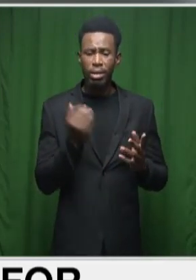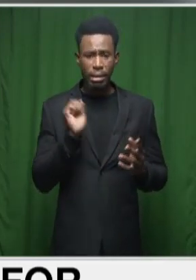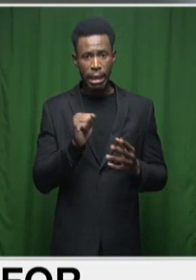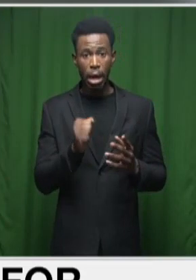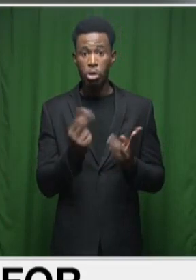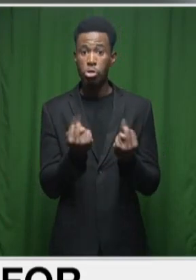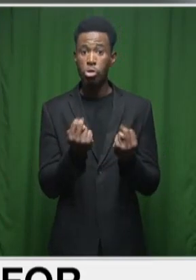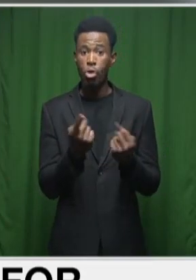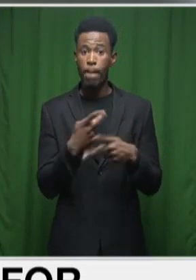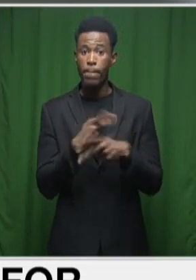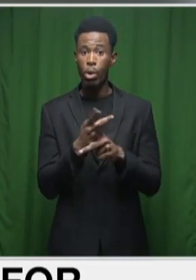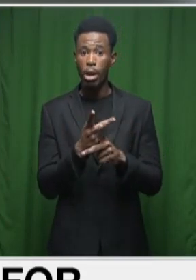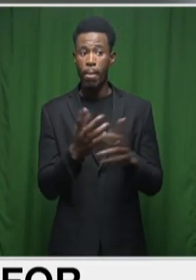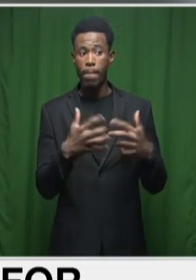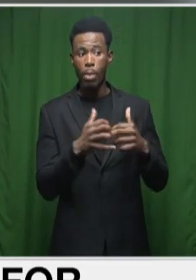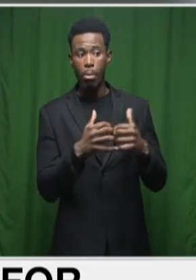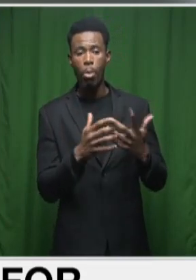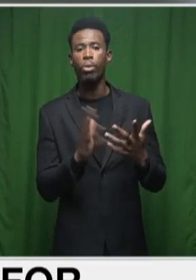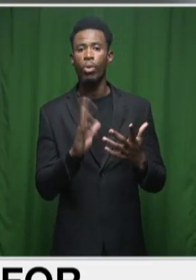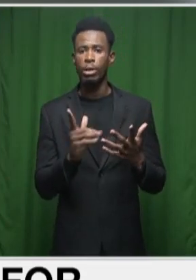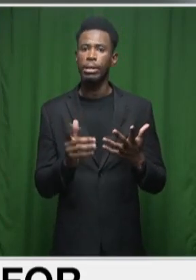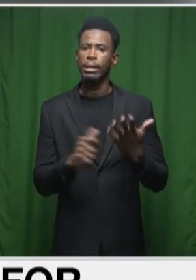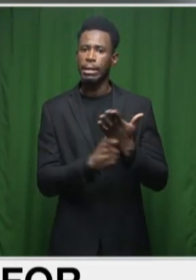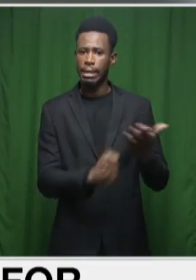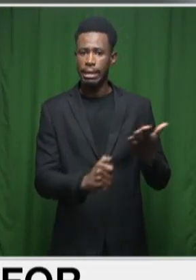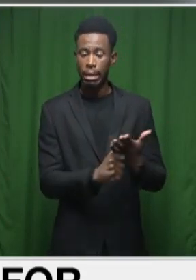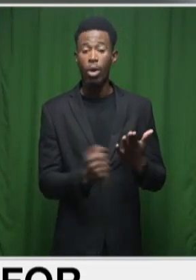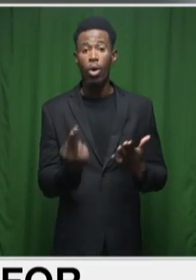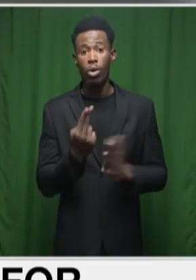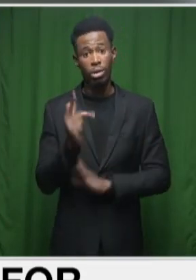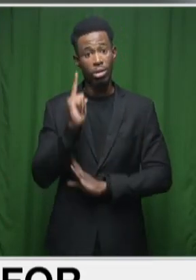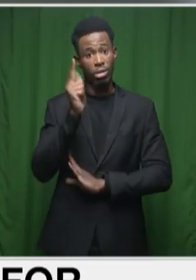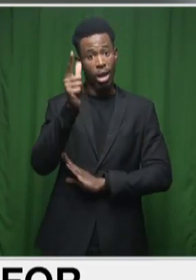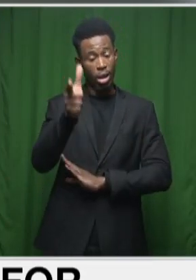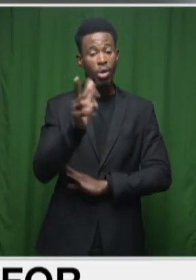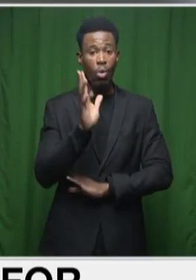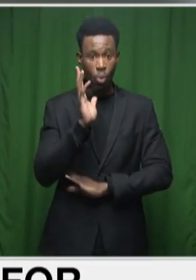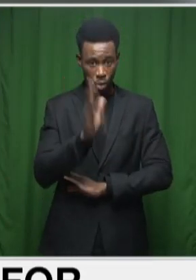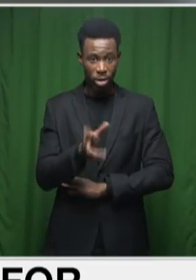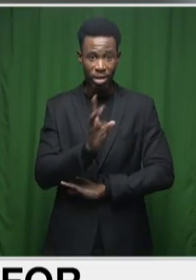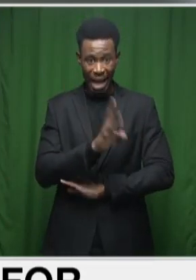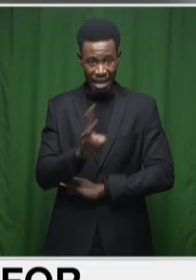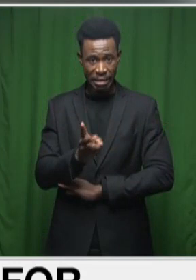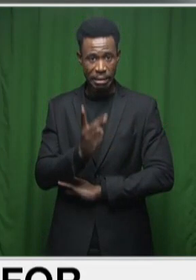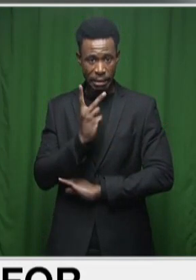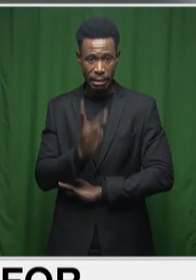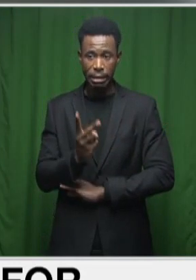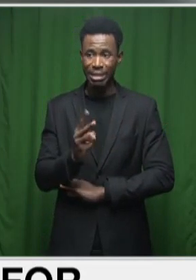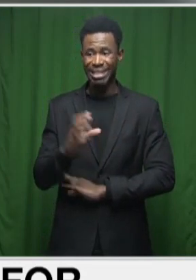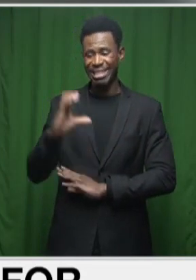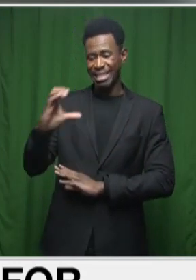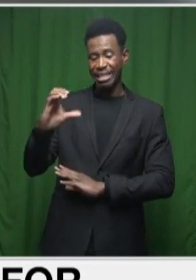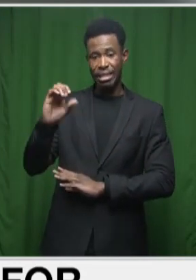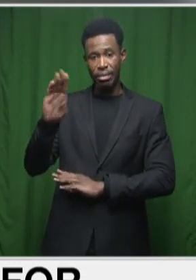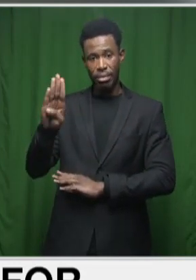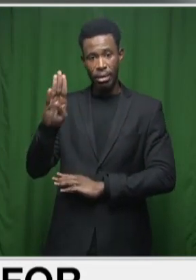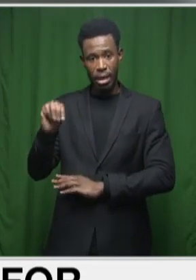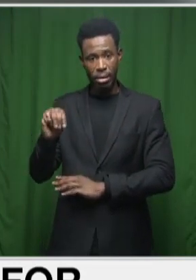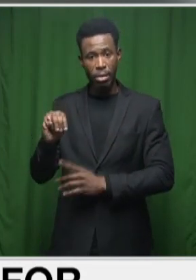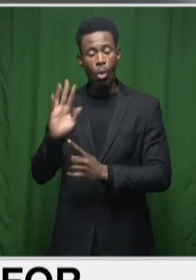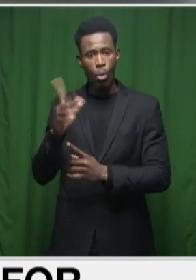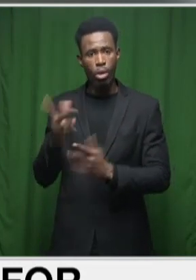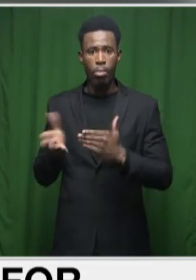new products. And later on, we're going to see a lot of new products coming into, into CBAM. And that amount now is going to